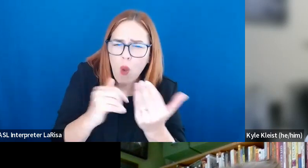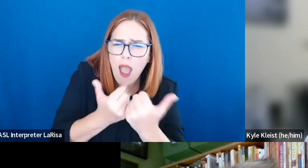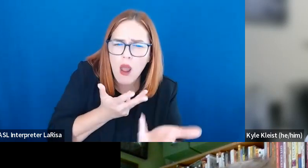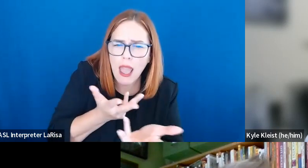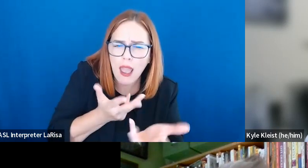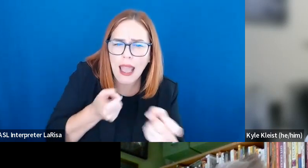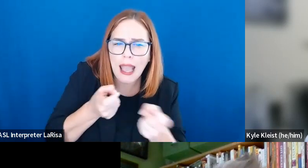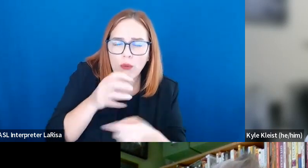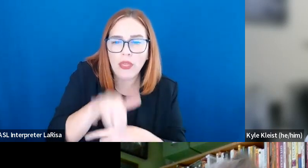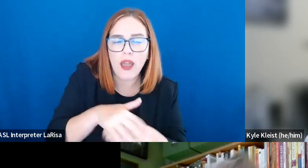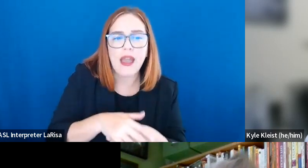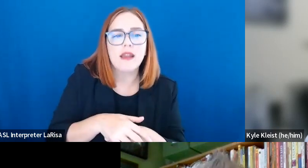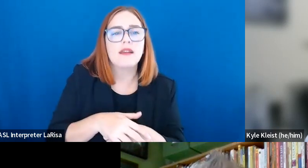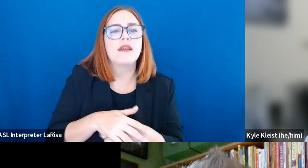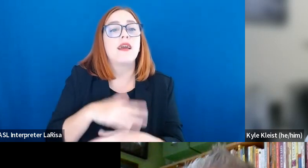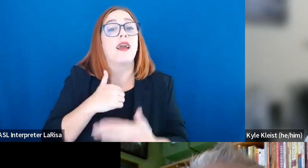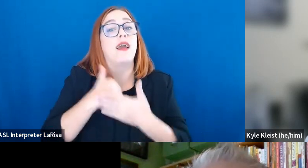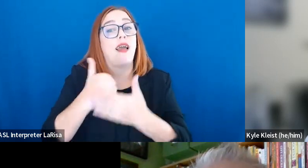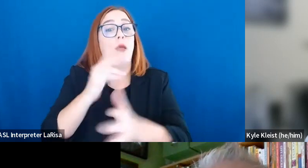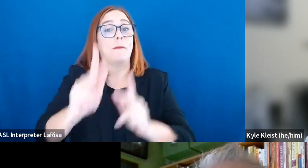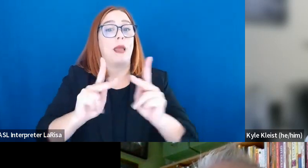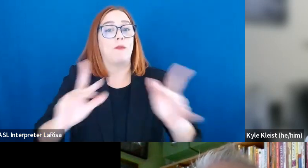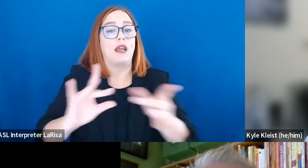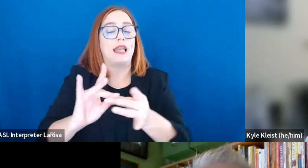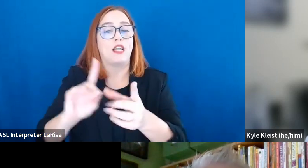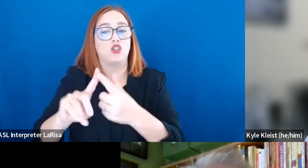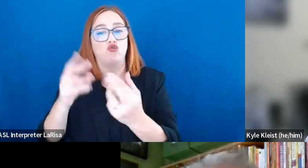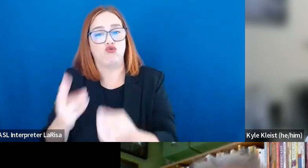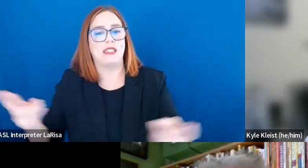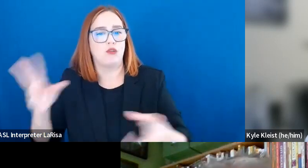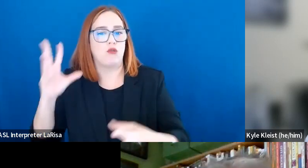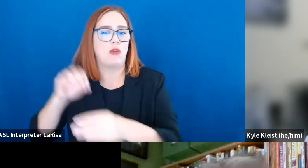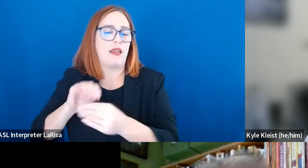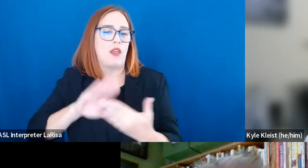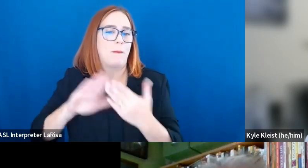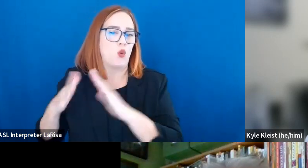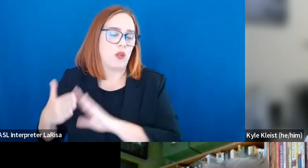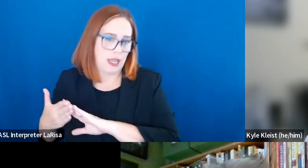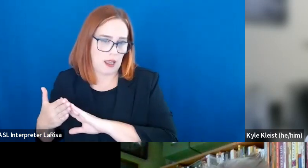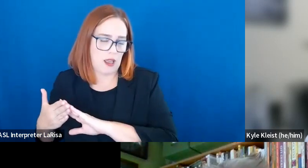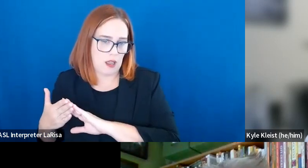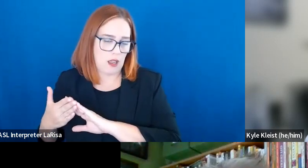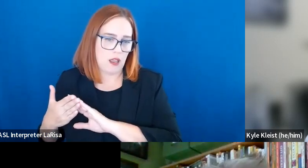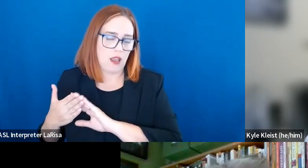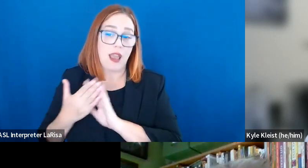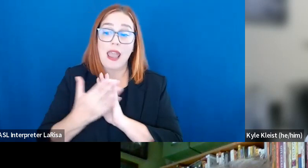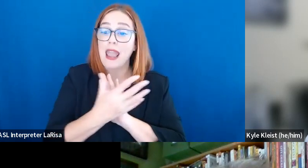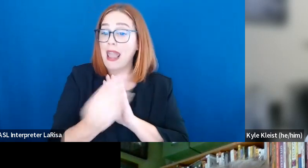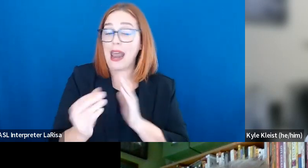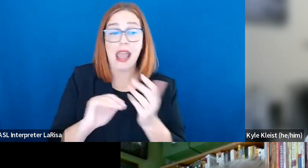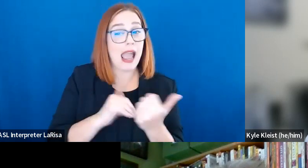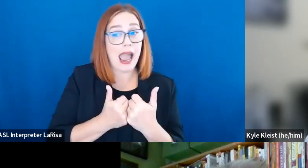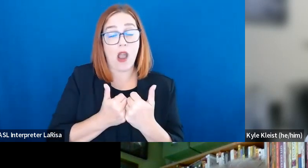then helping people connect with resources, the community, that kind of stuff. And then about how to